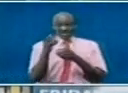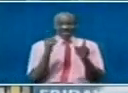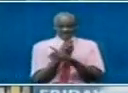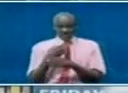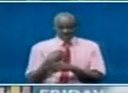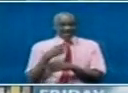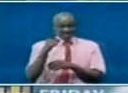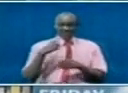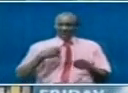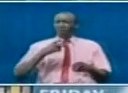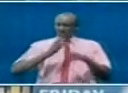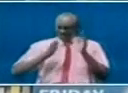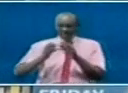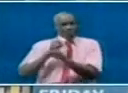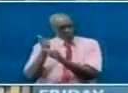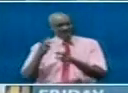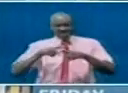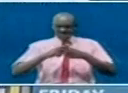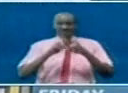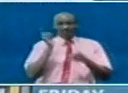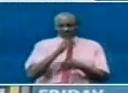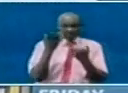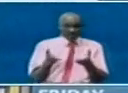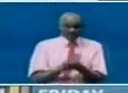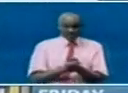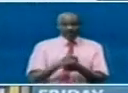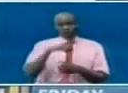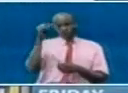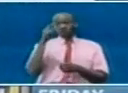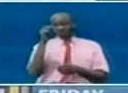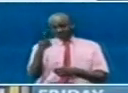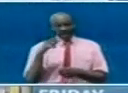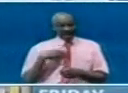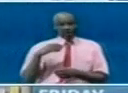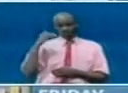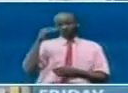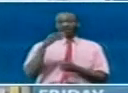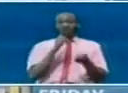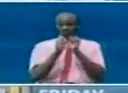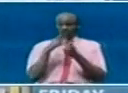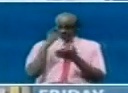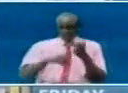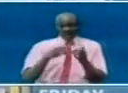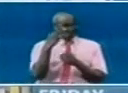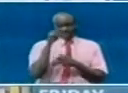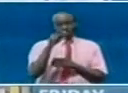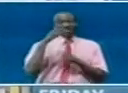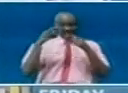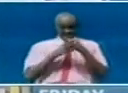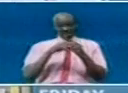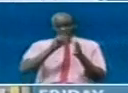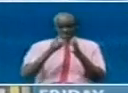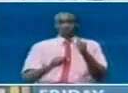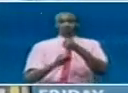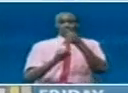up ahead of the kickoff on Saturday, August the 9th. GoTV and SuperSport announced a 3.8 million sponsorship deal for